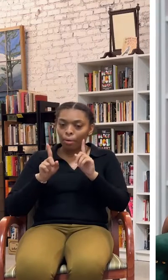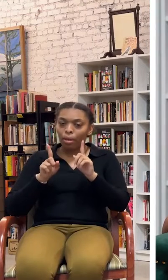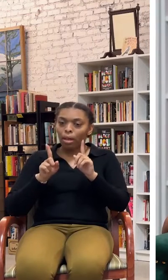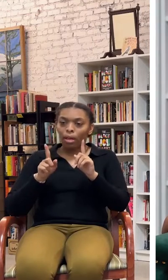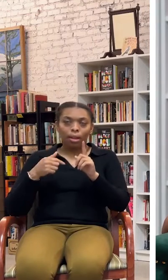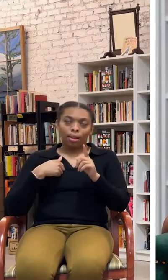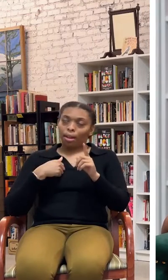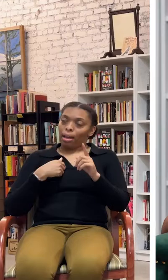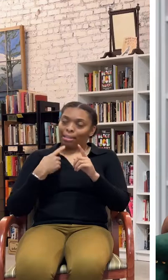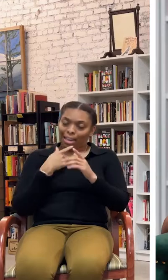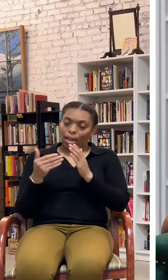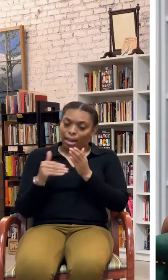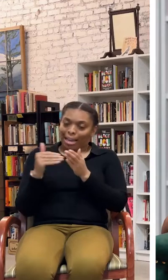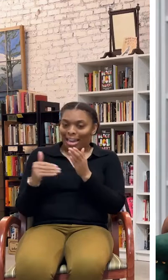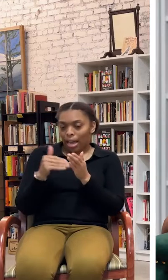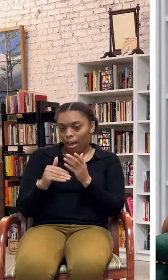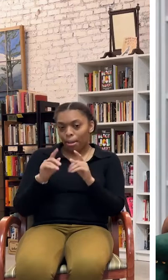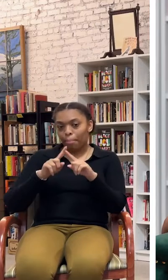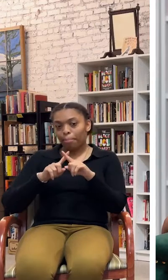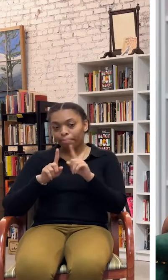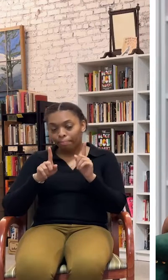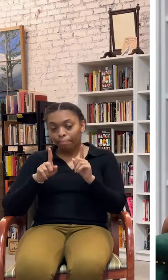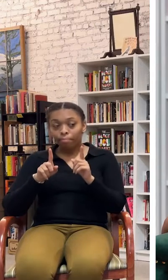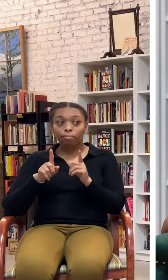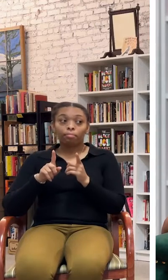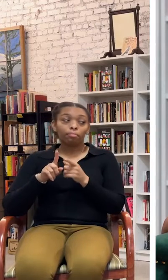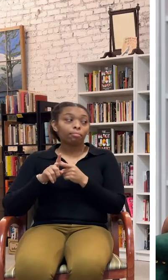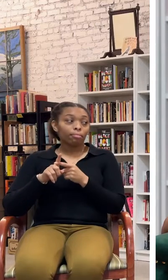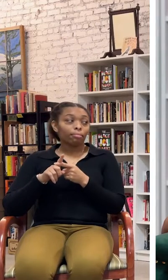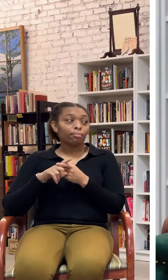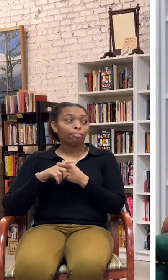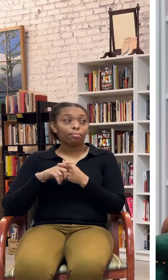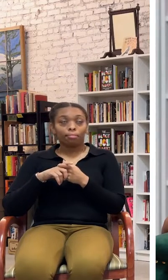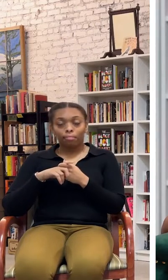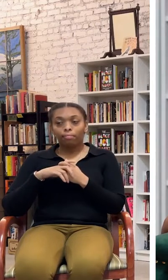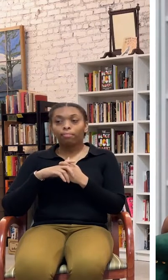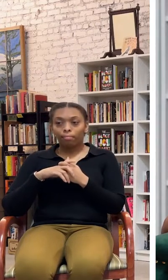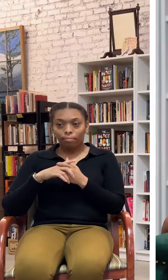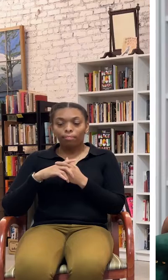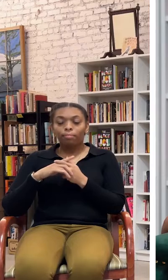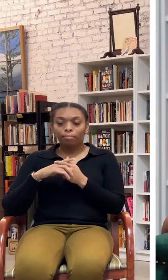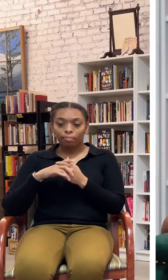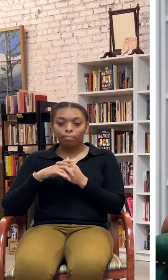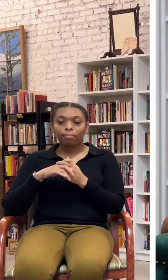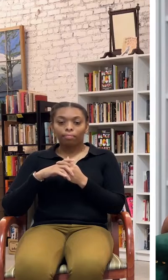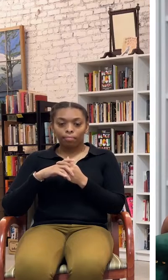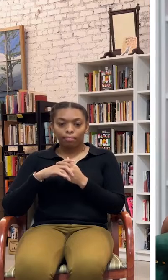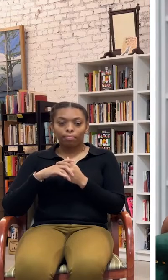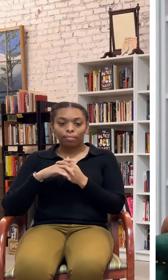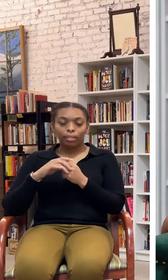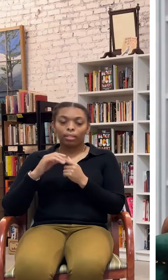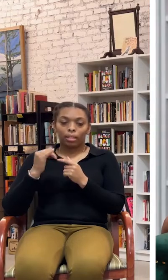feel like a broken record around the collective piece about something about like us doing things, even if we're making those decisions individually, it does add